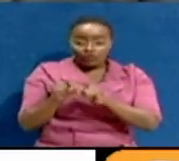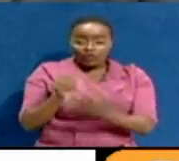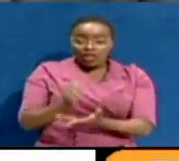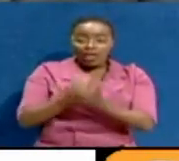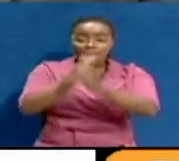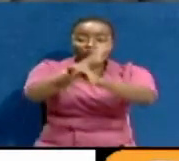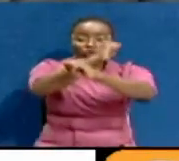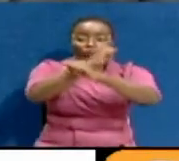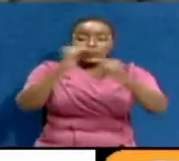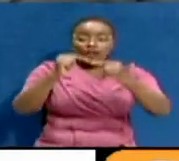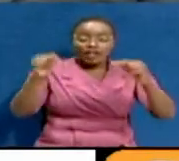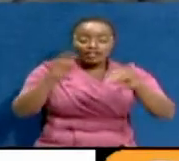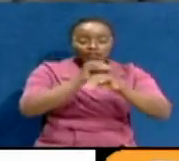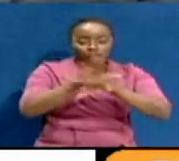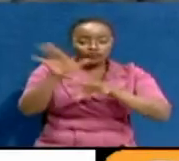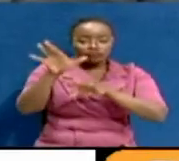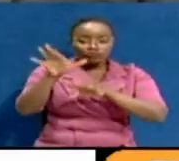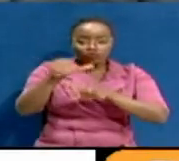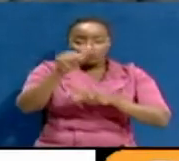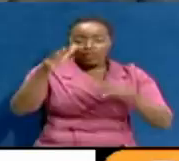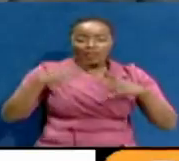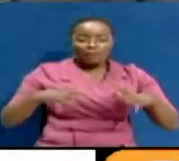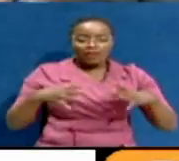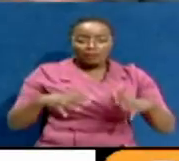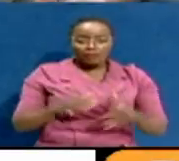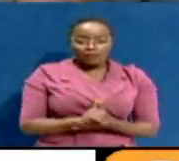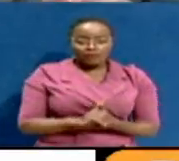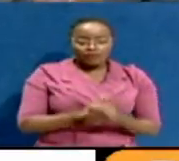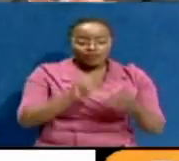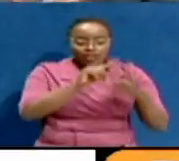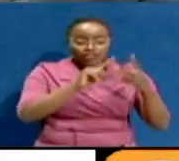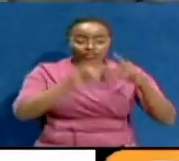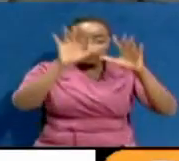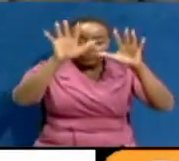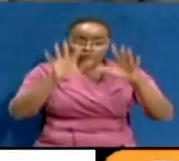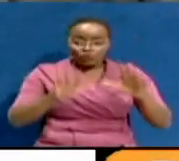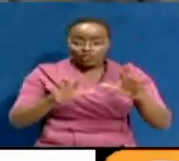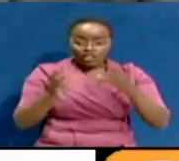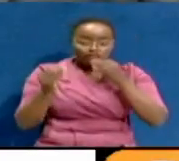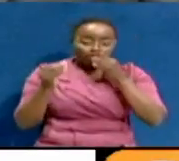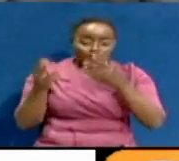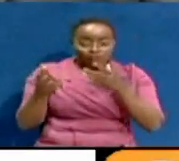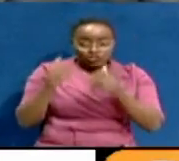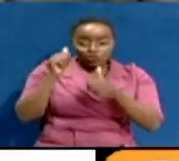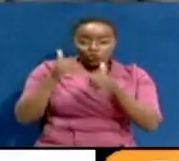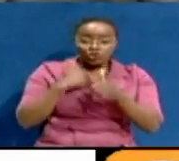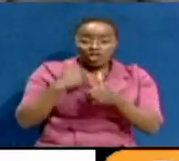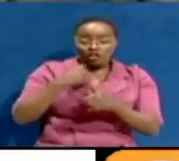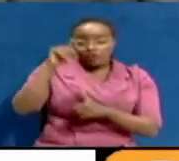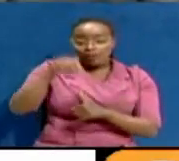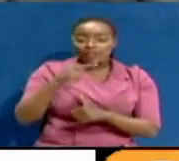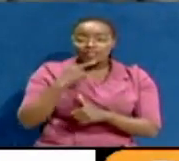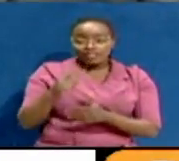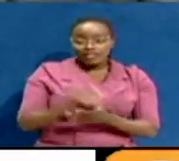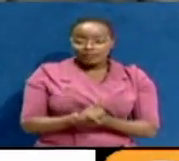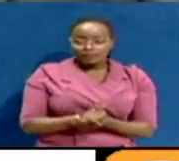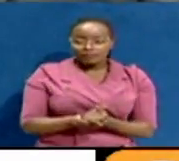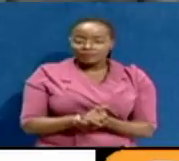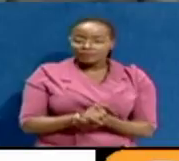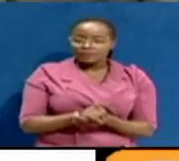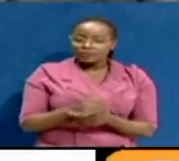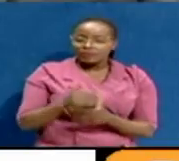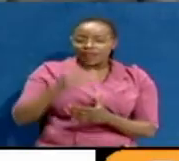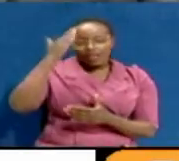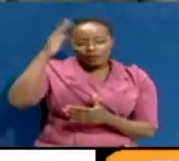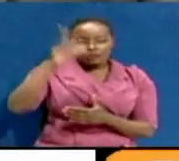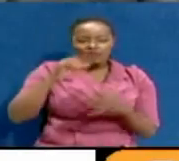to protect against transmission. So those are the two critical bits that we have to take into account. Okay, I